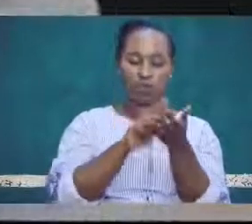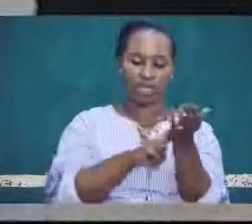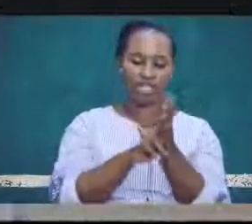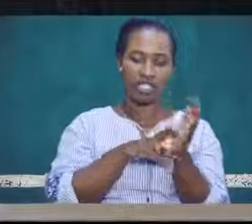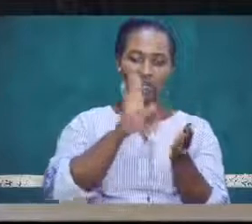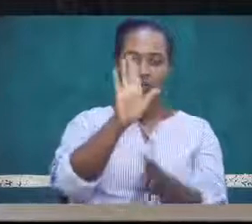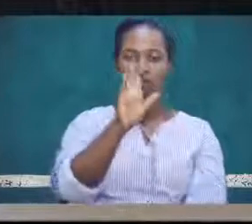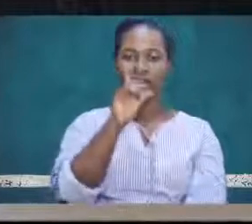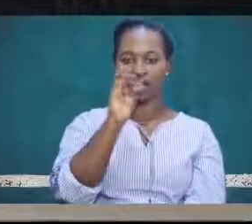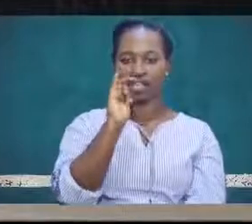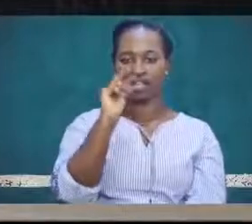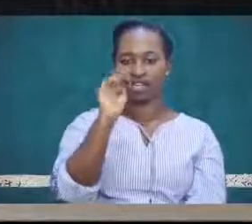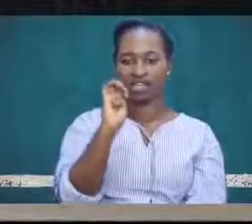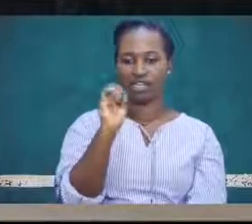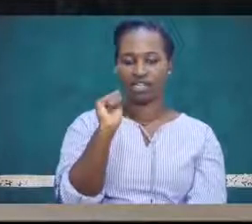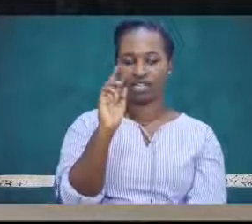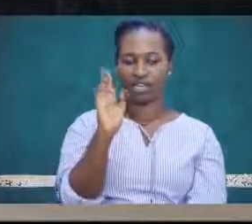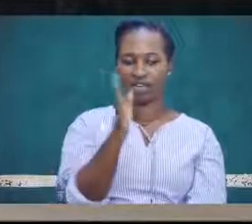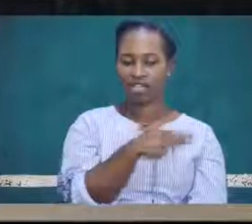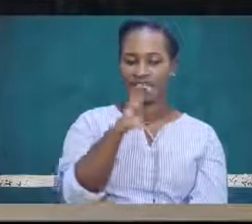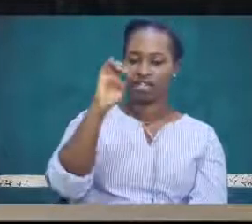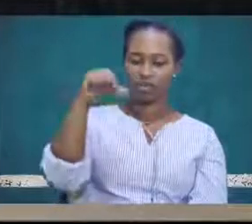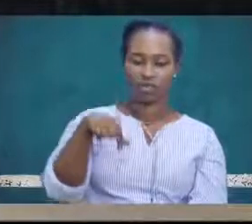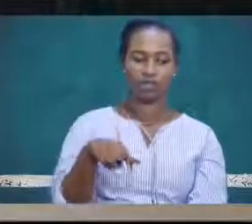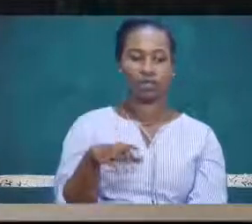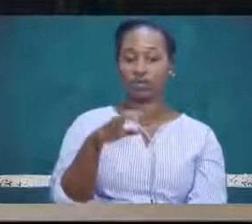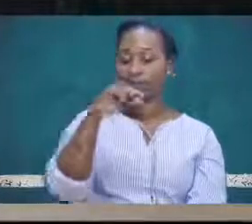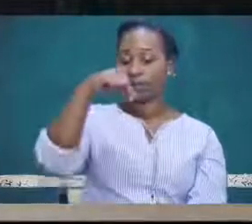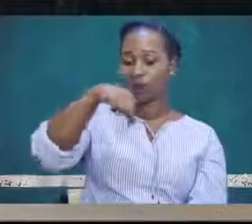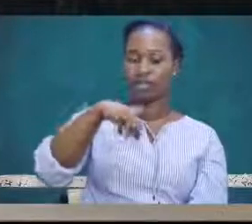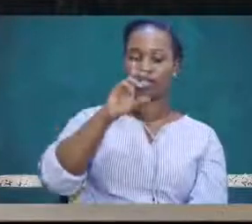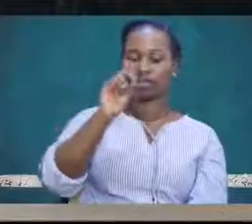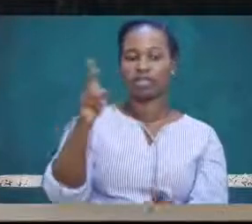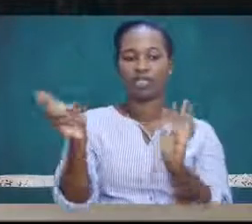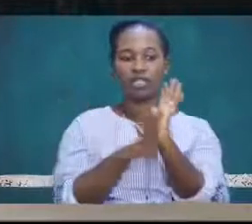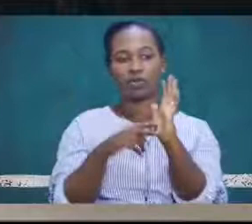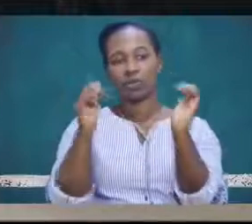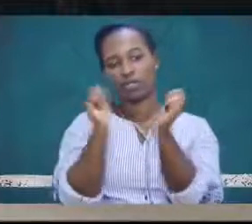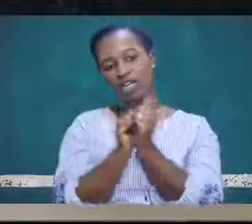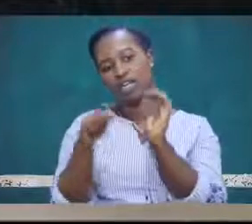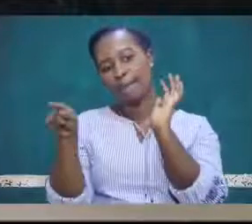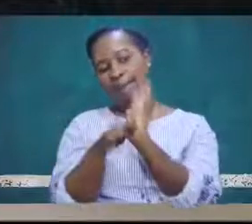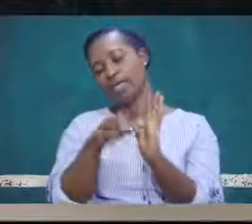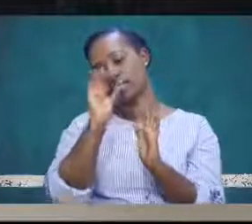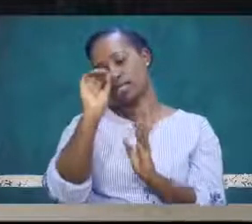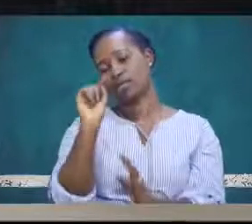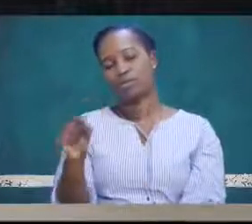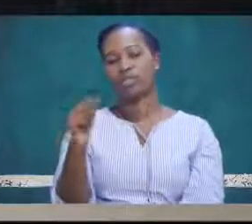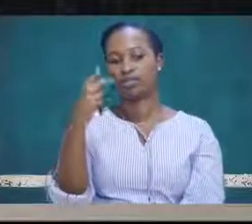for simplicity. Quantity demanded equaling to 10 minus